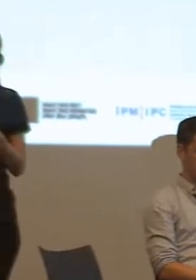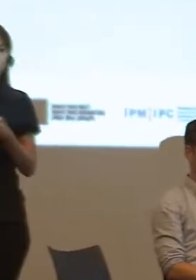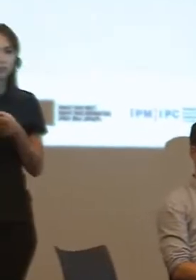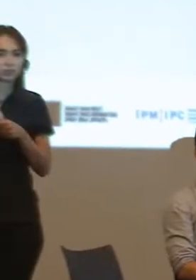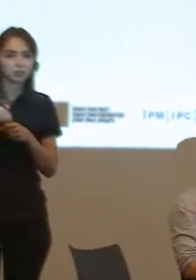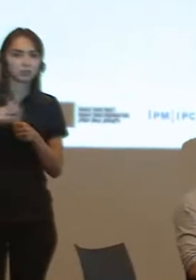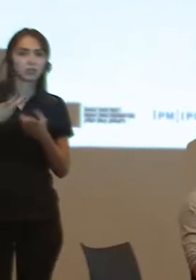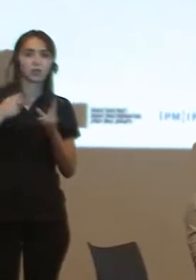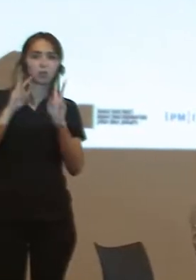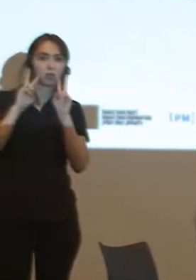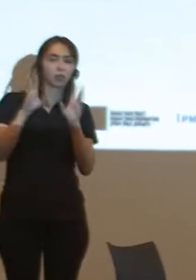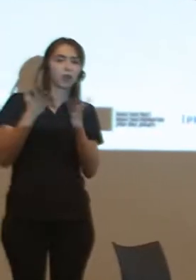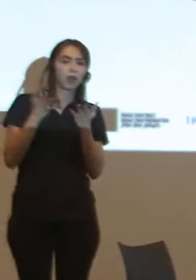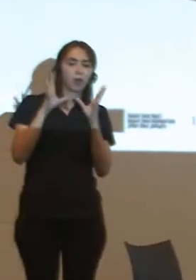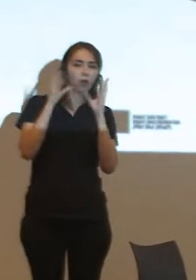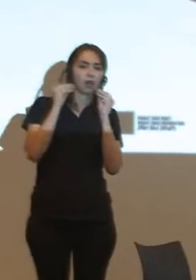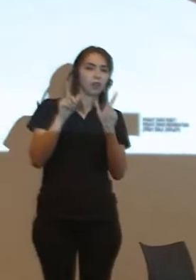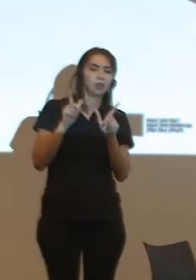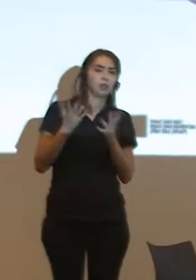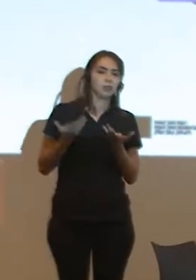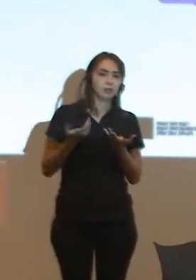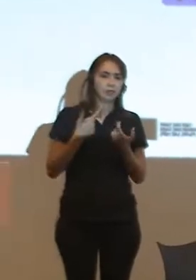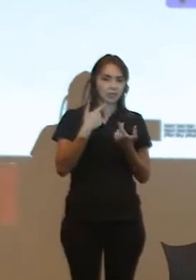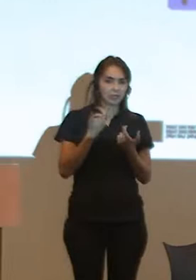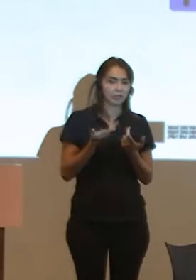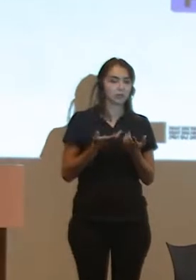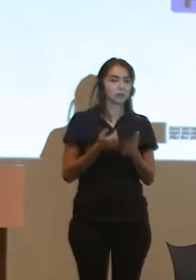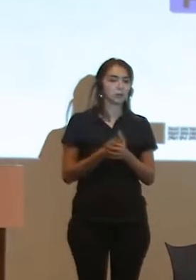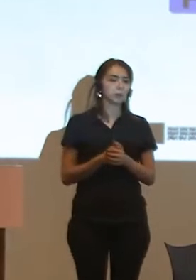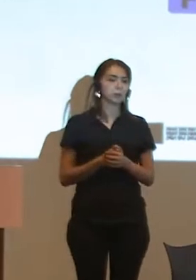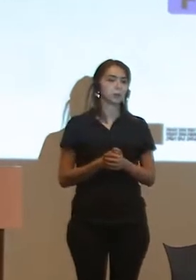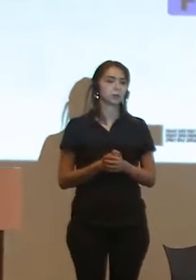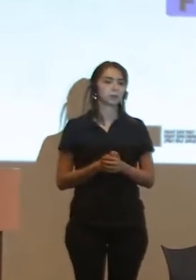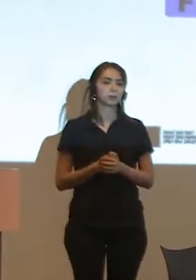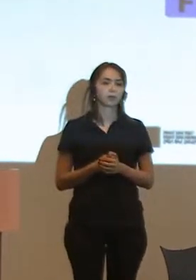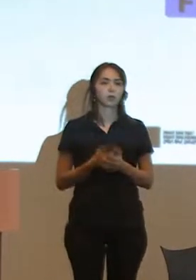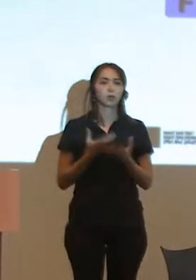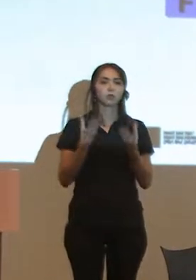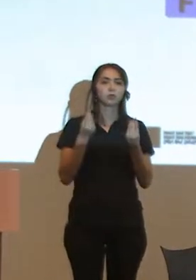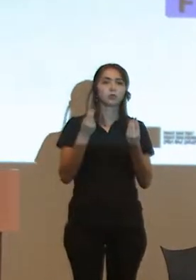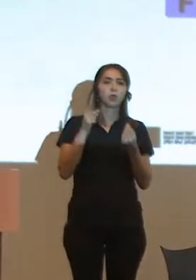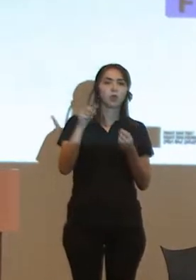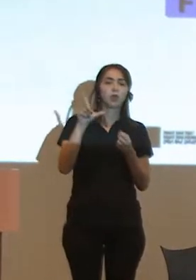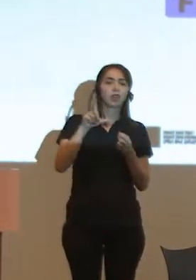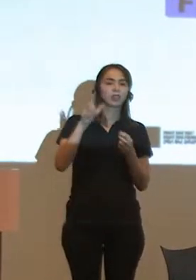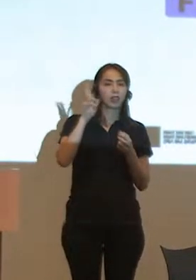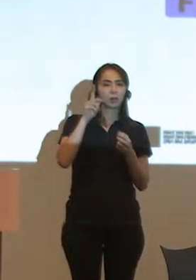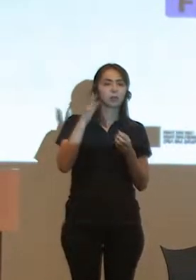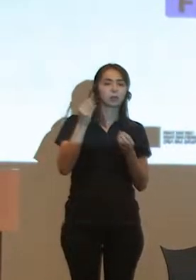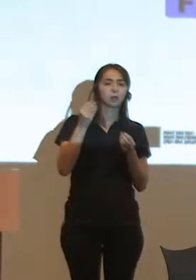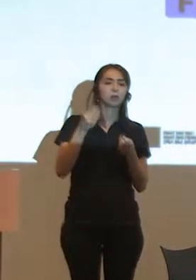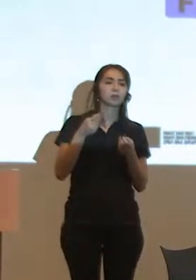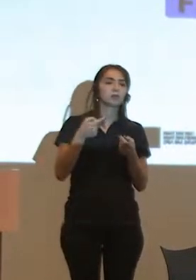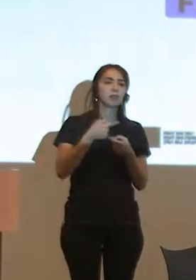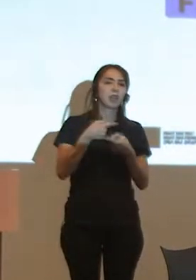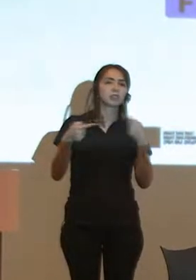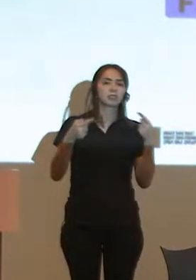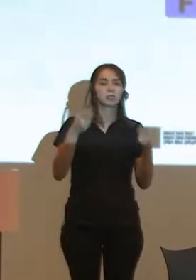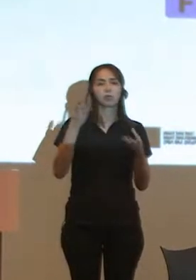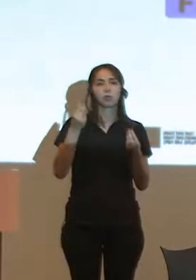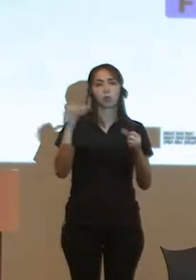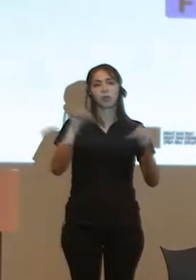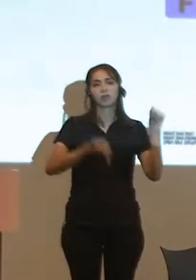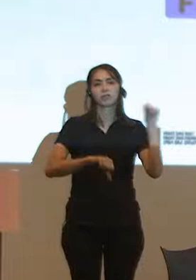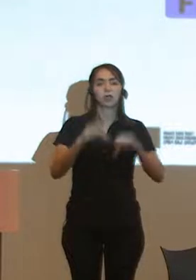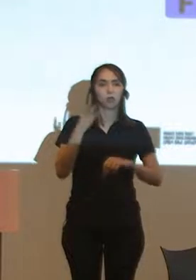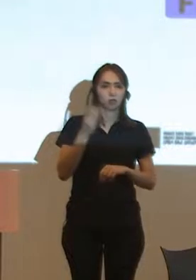national and international at the end after many failures they they succeed and and not